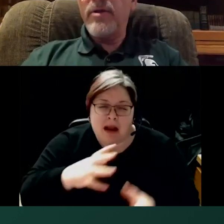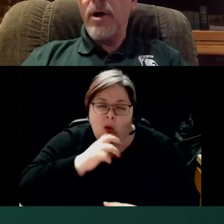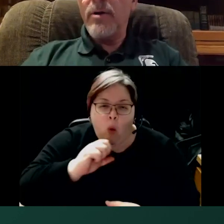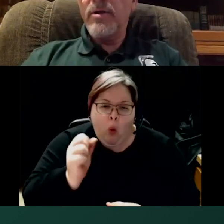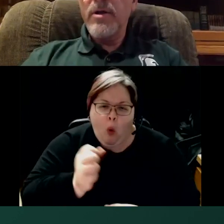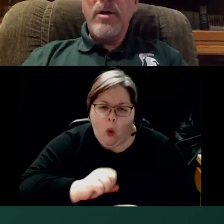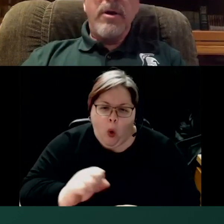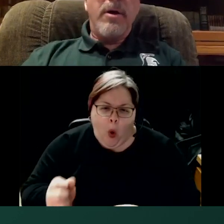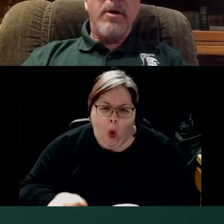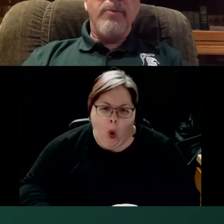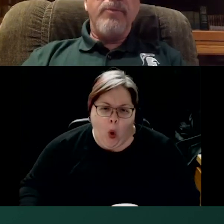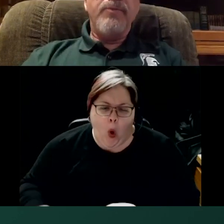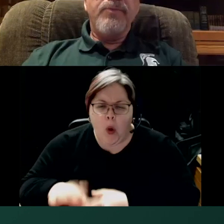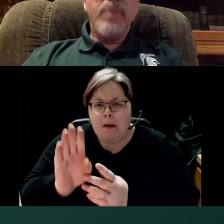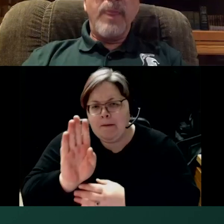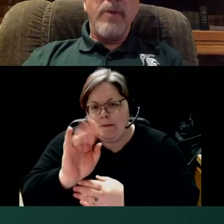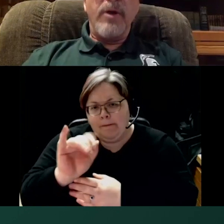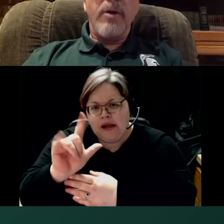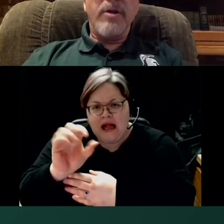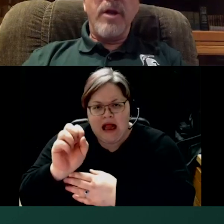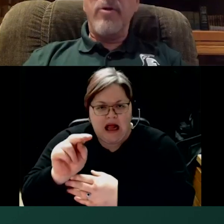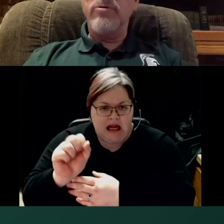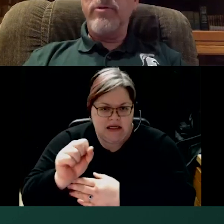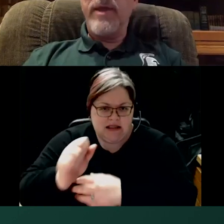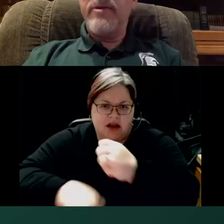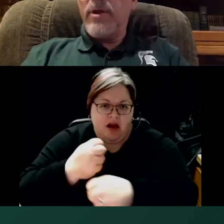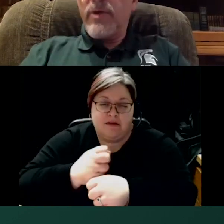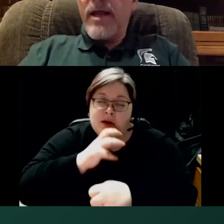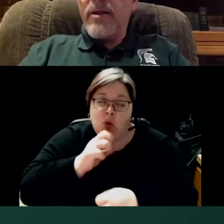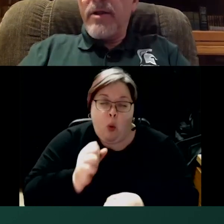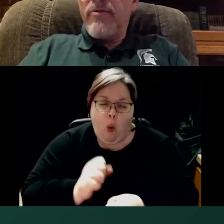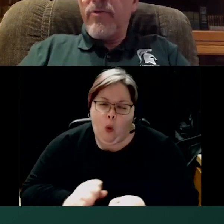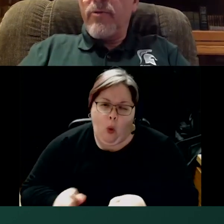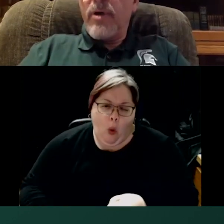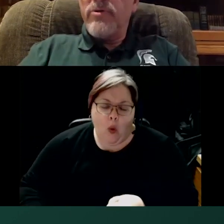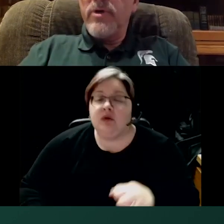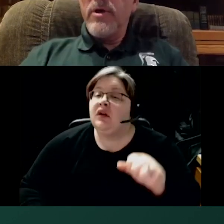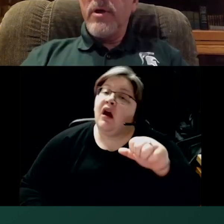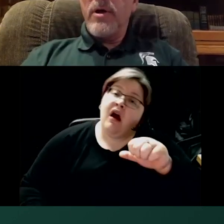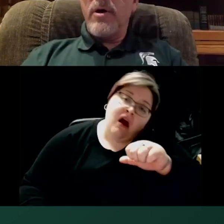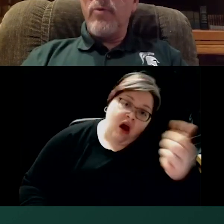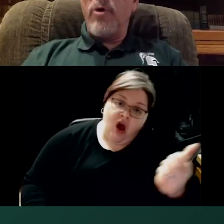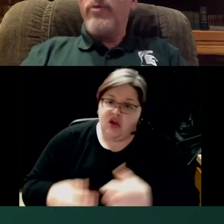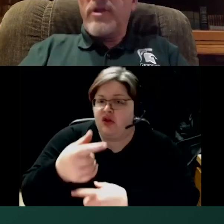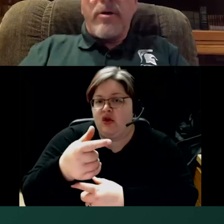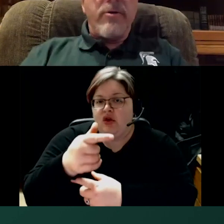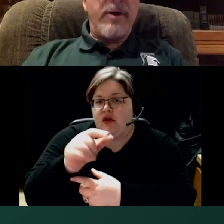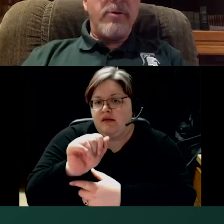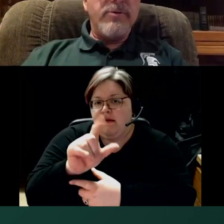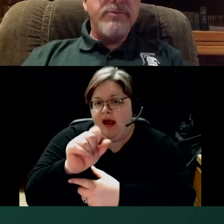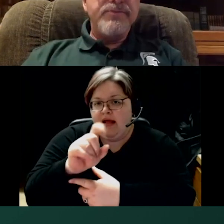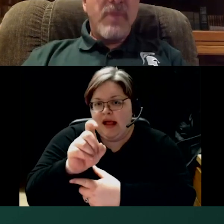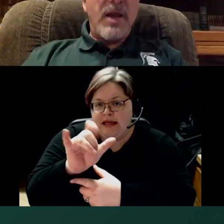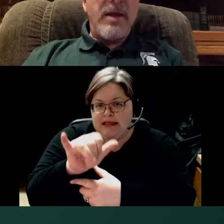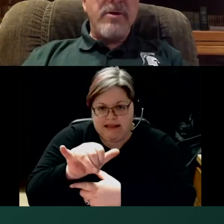as stars. Um, there are stars older than that in other galaxies further out, where all the stars are that